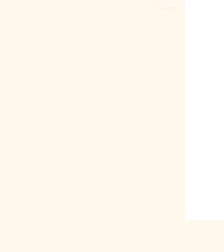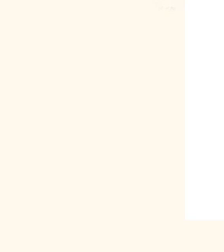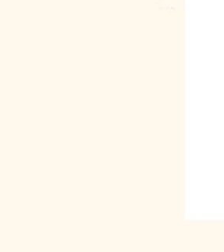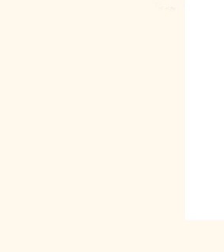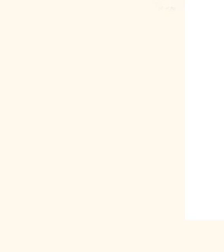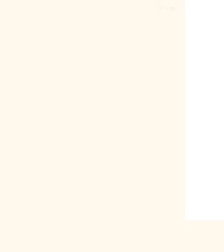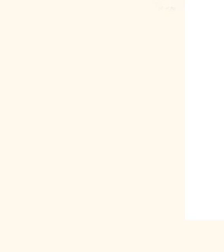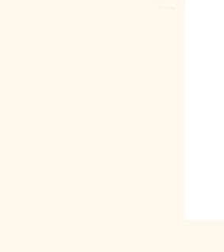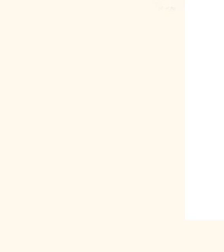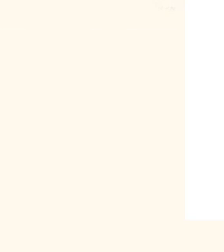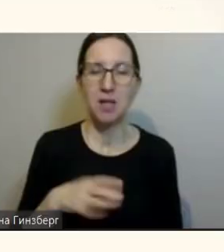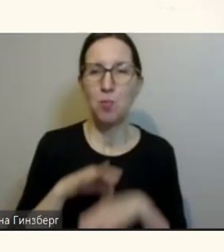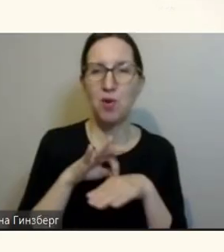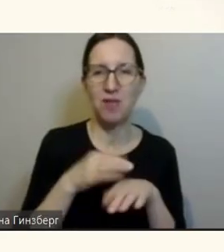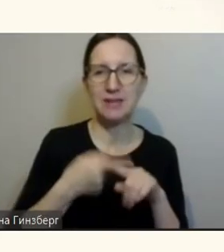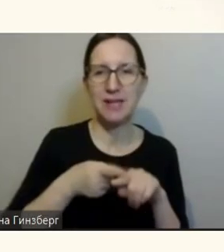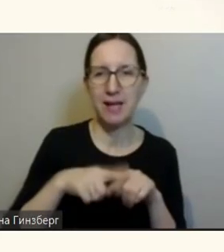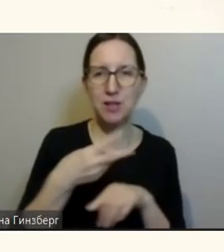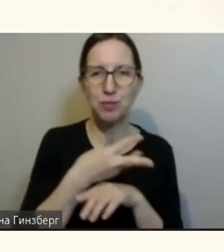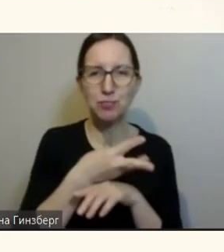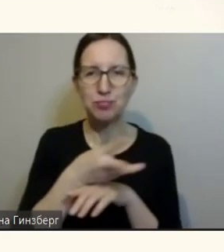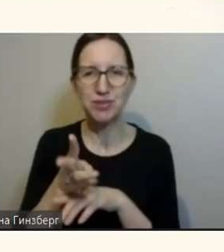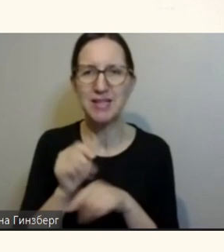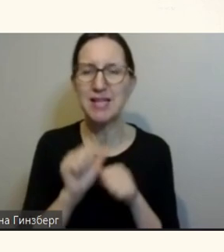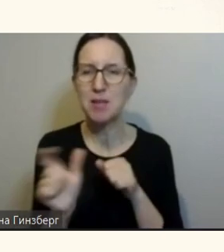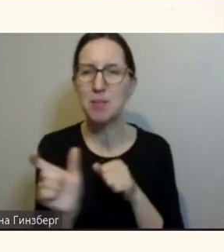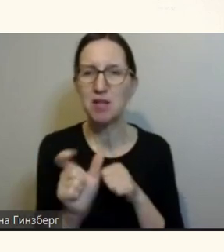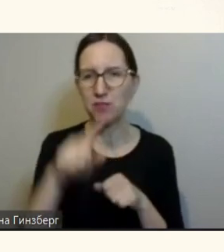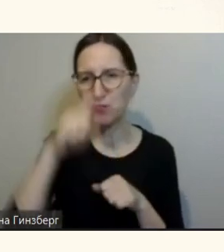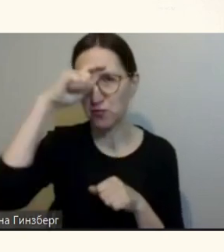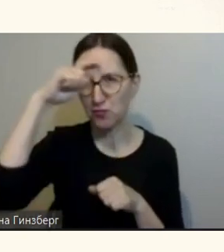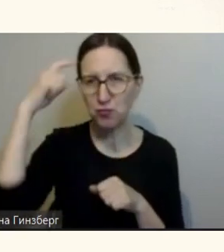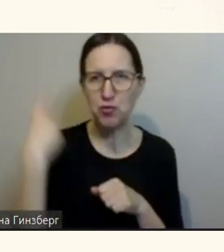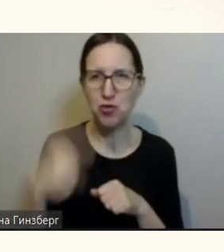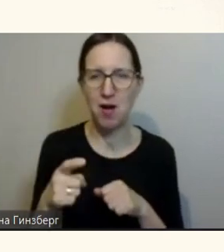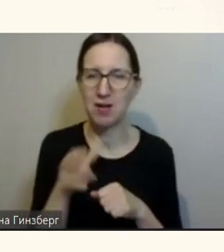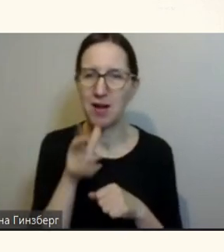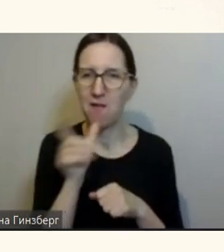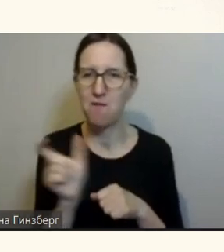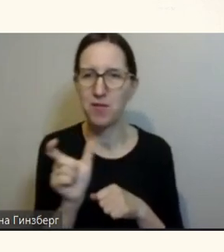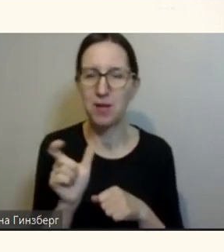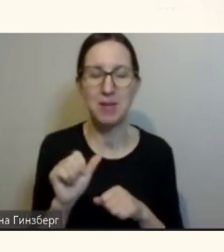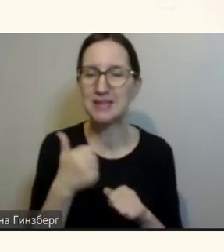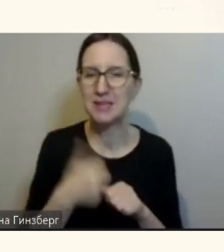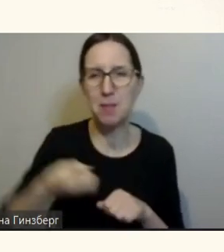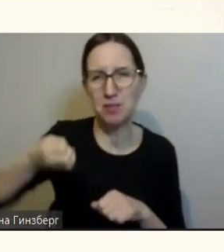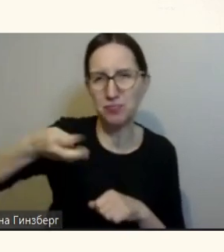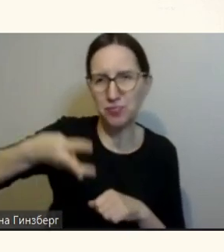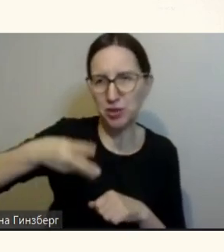and in order to get the maximum results with mirages, we were looking to see